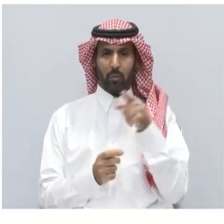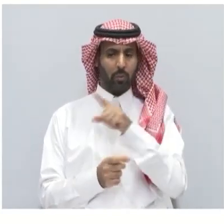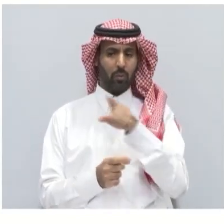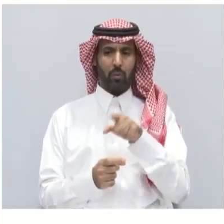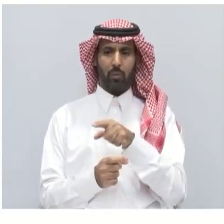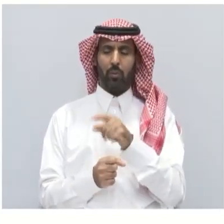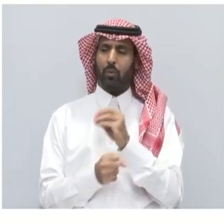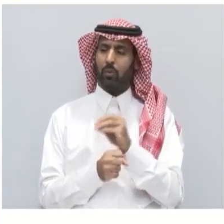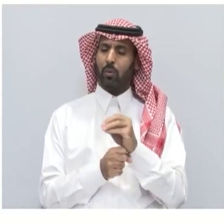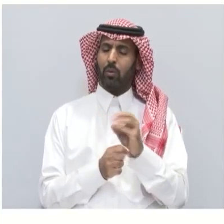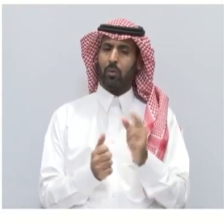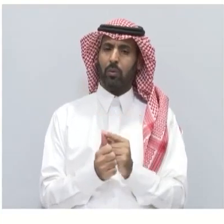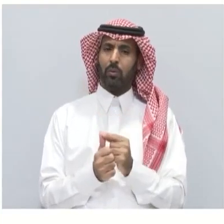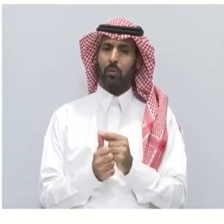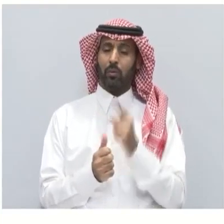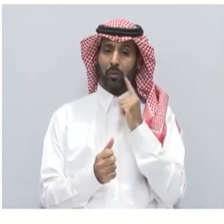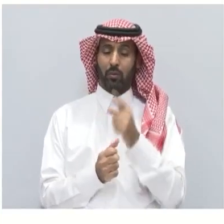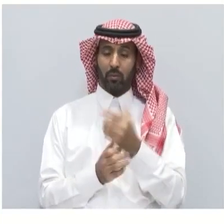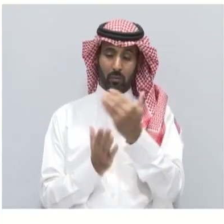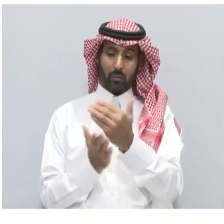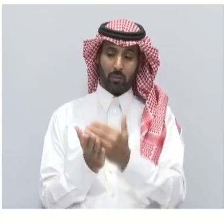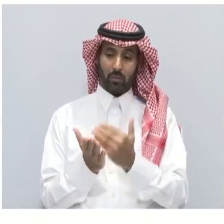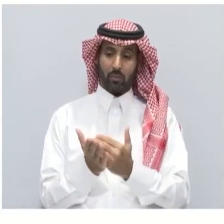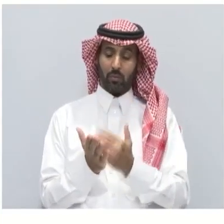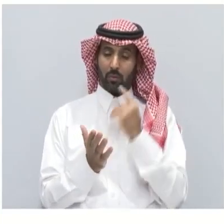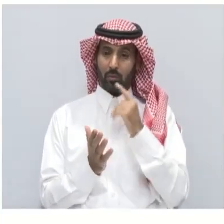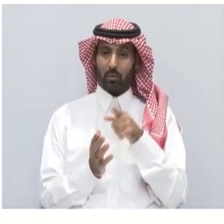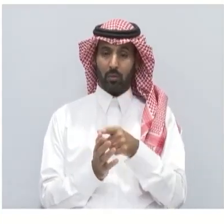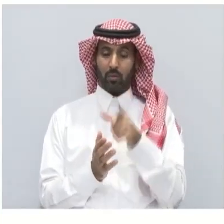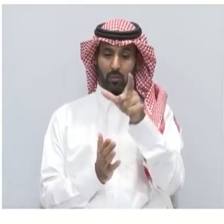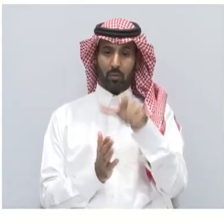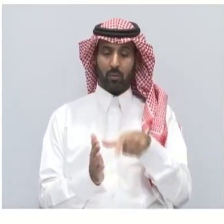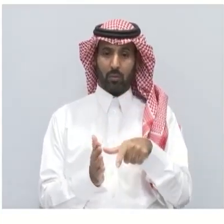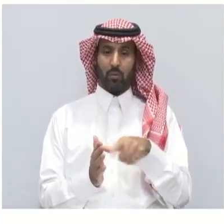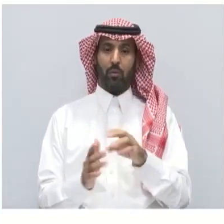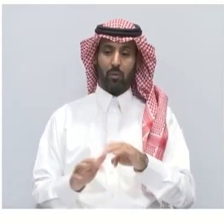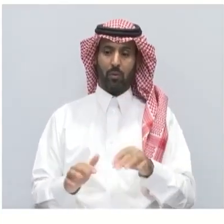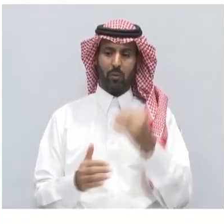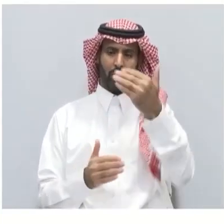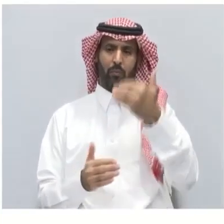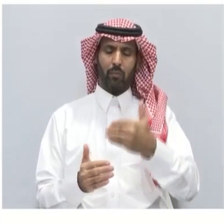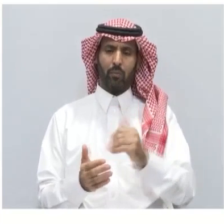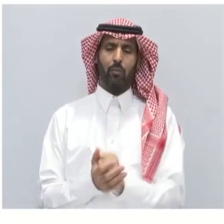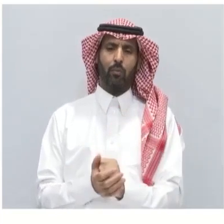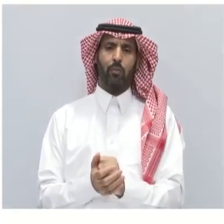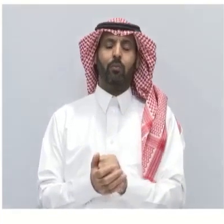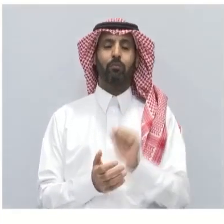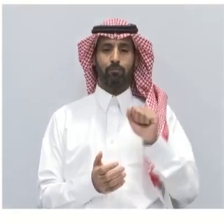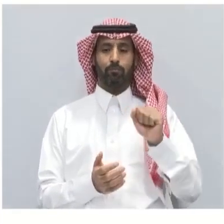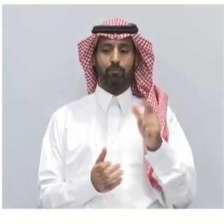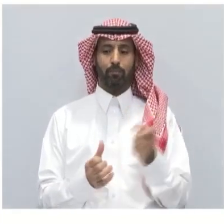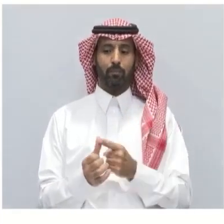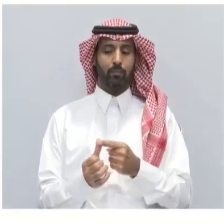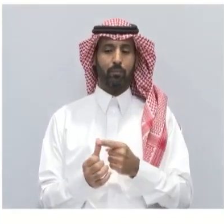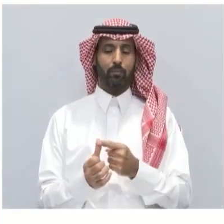he asked him, they make a profile page for you. Number 14, yes, that's correct.